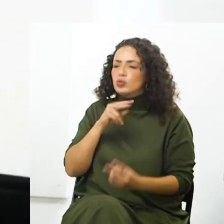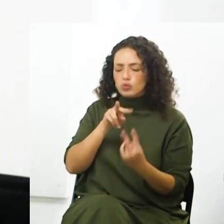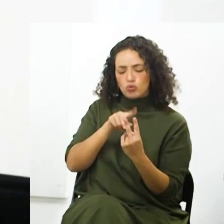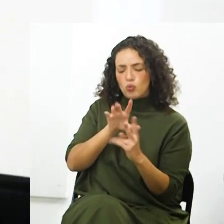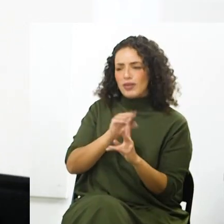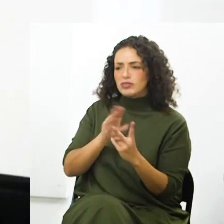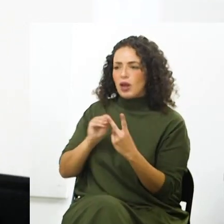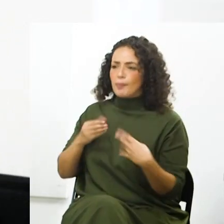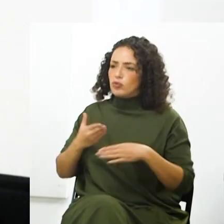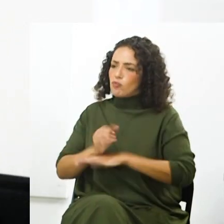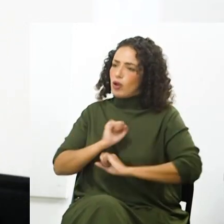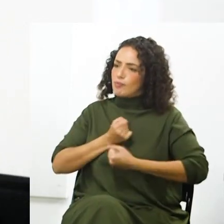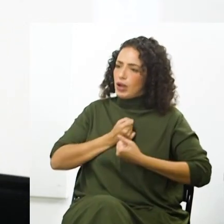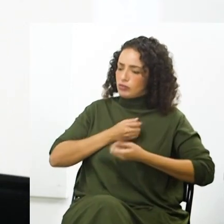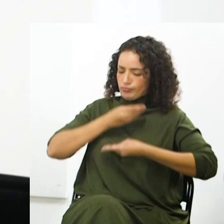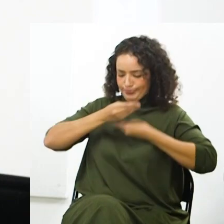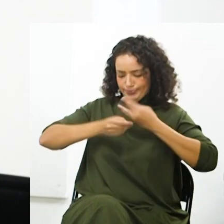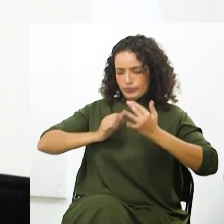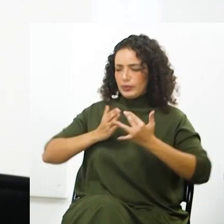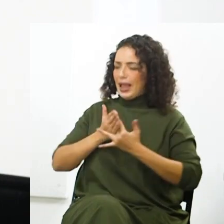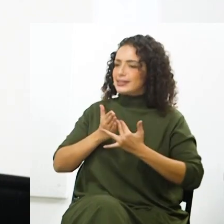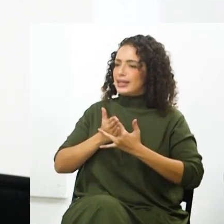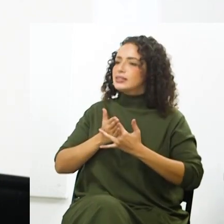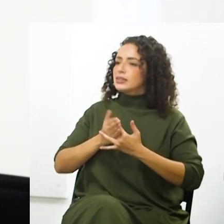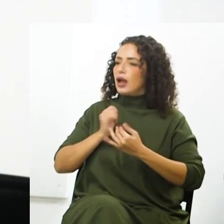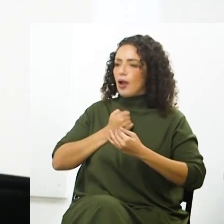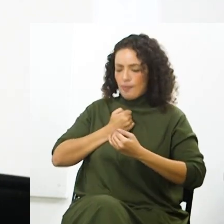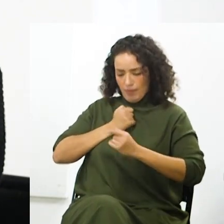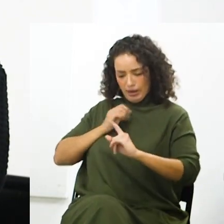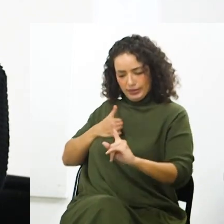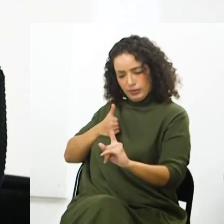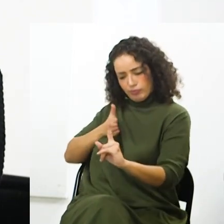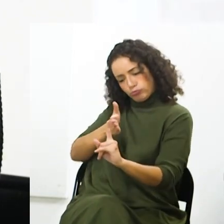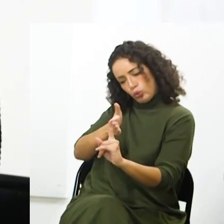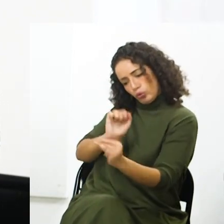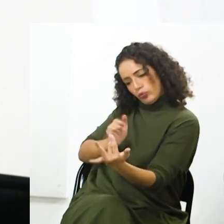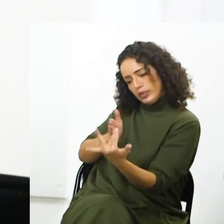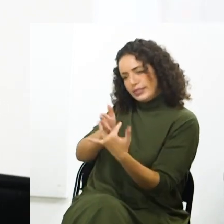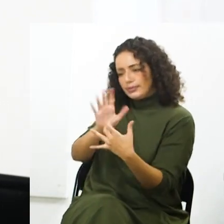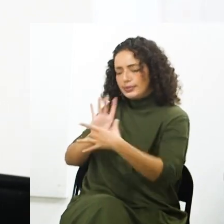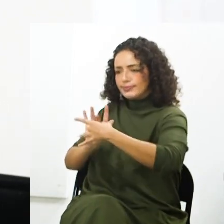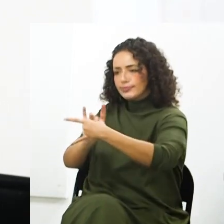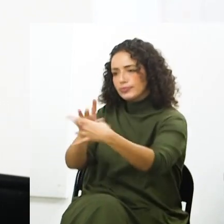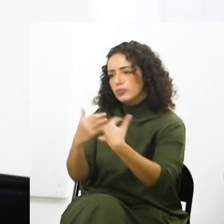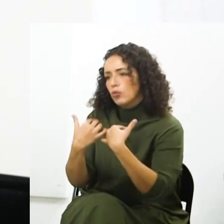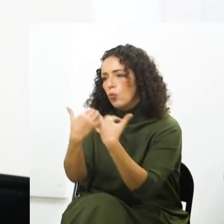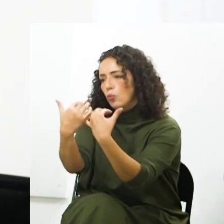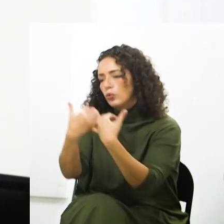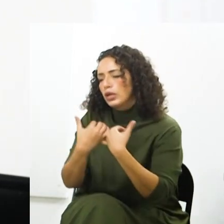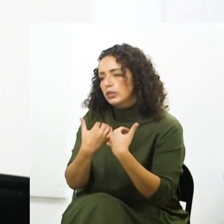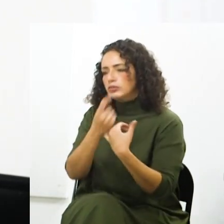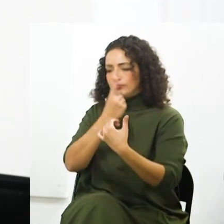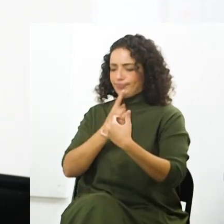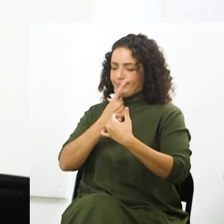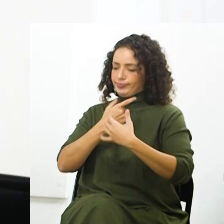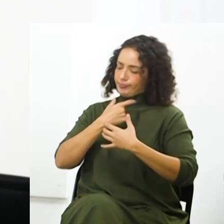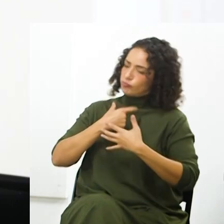about access and my approach to the accessibility for the audience and as an artist.